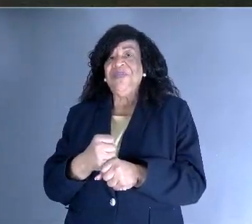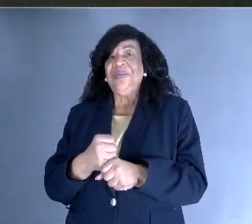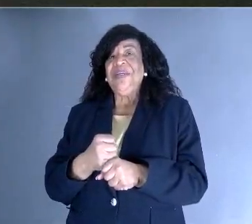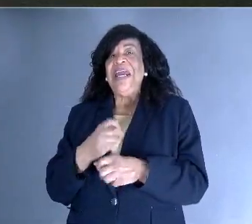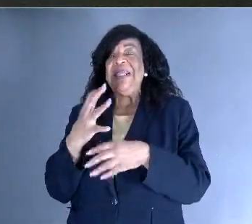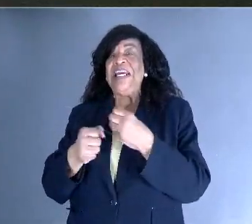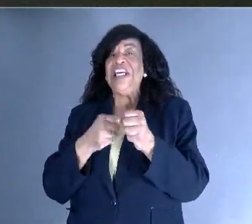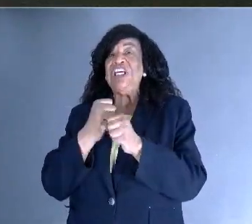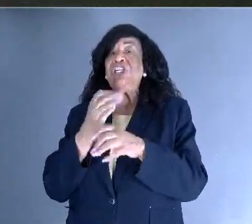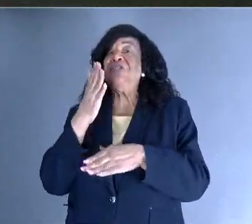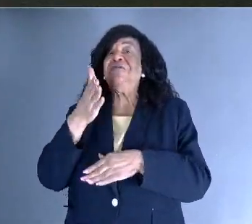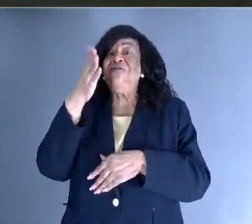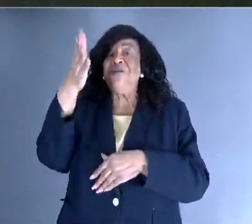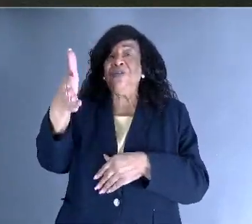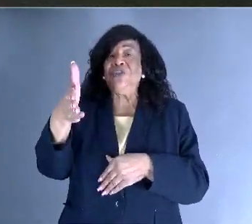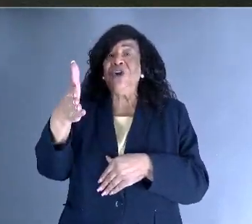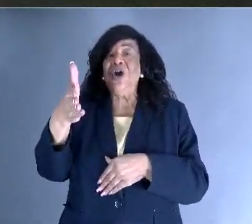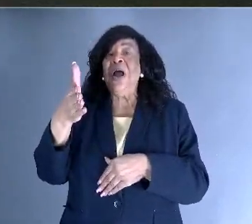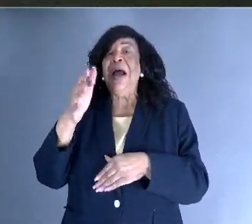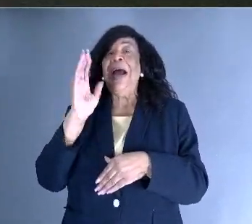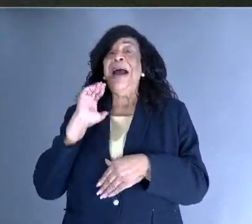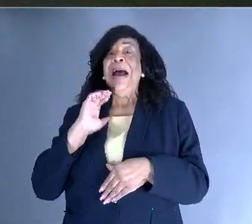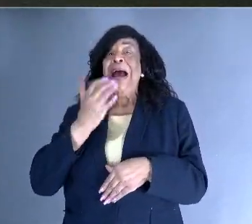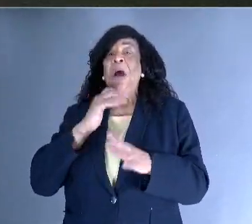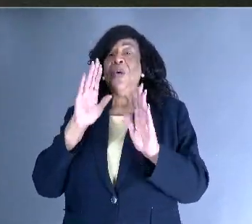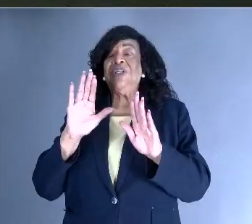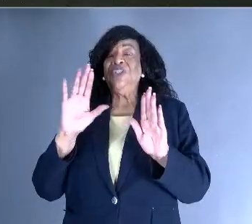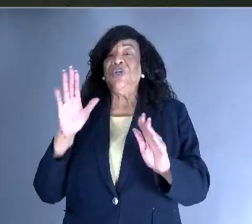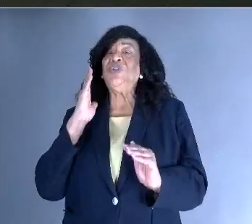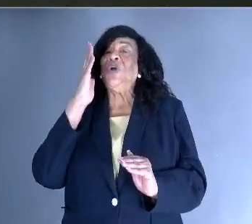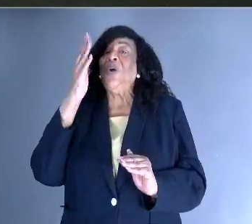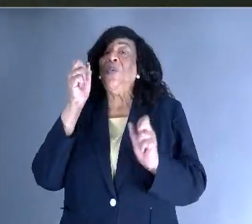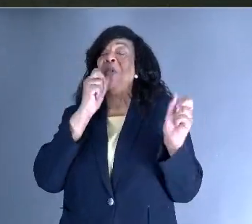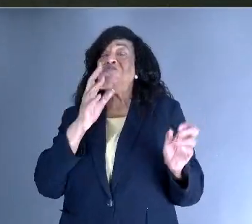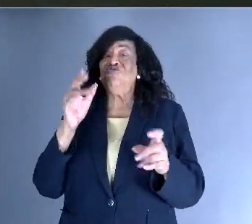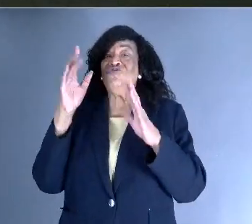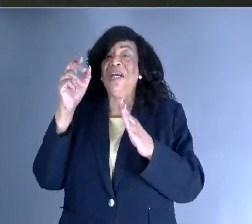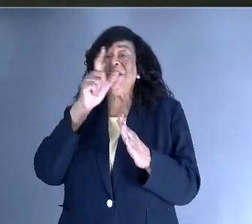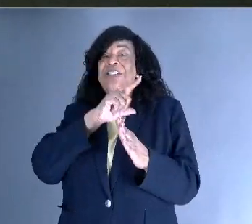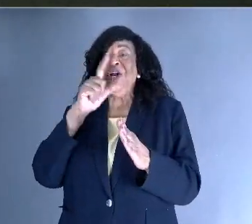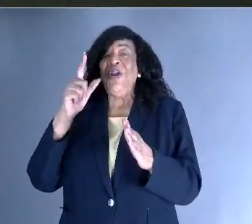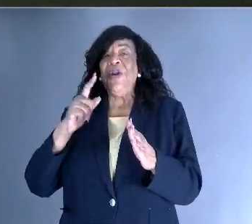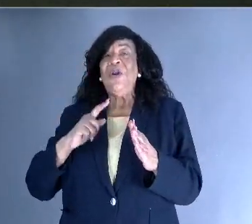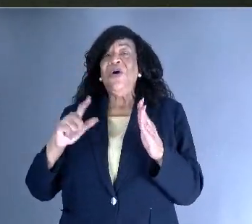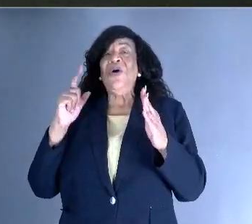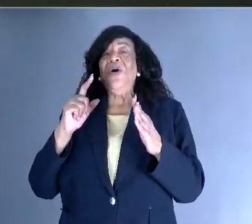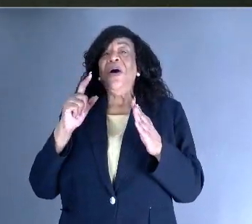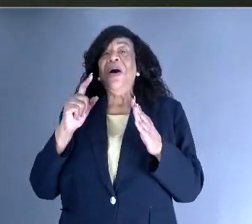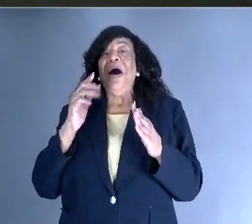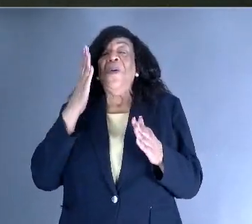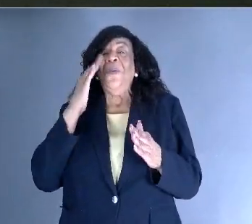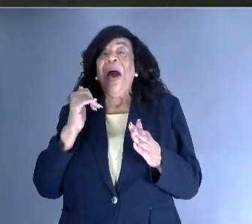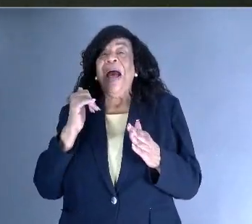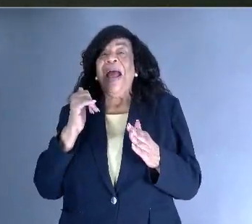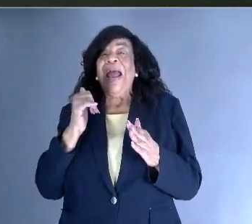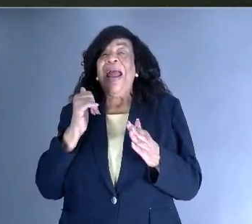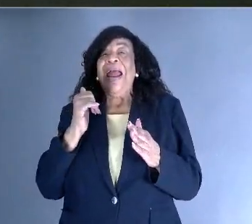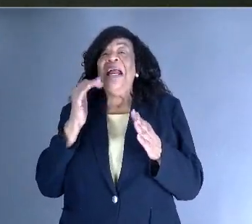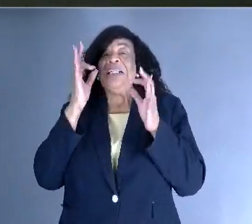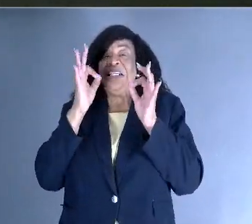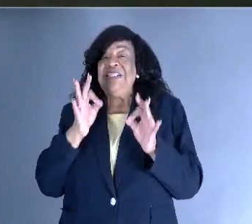praise the Lord for some of the decisions that we made in this year